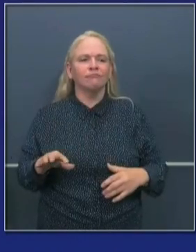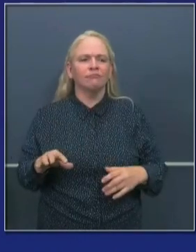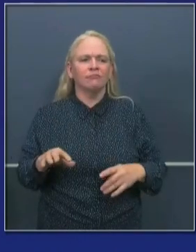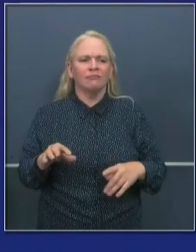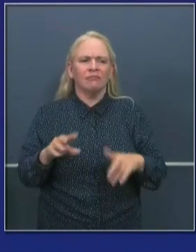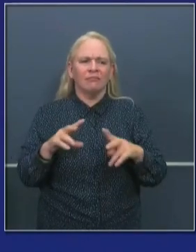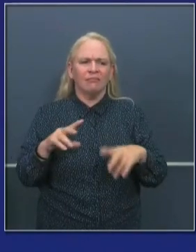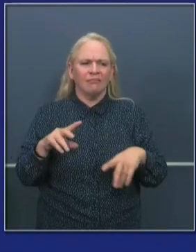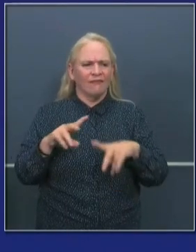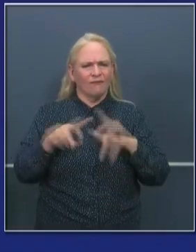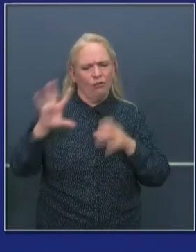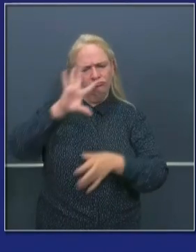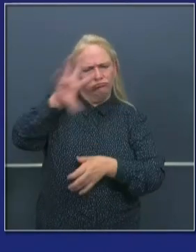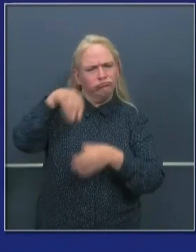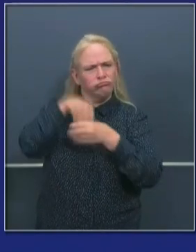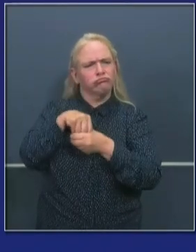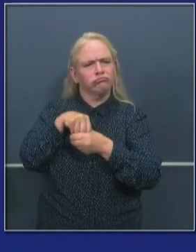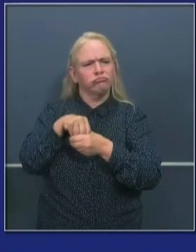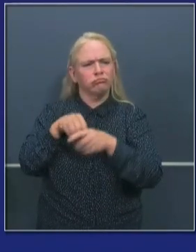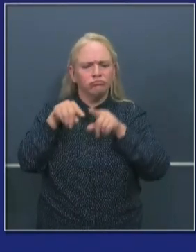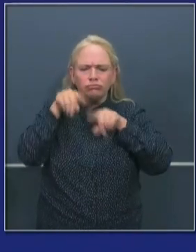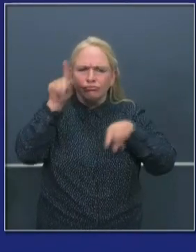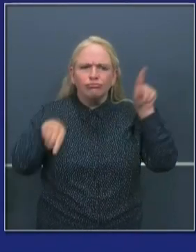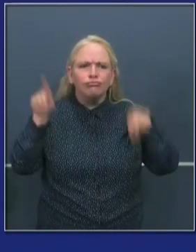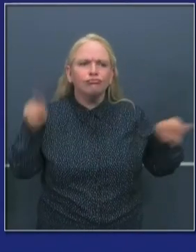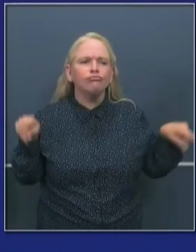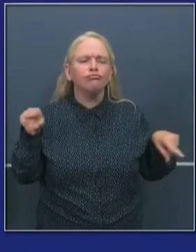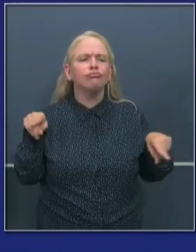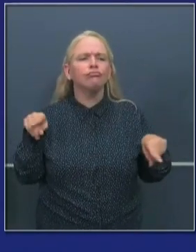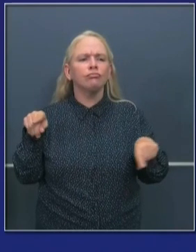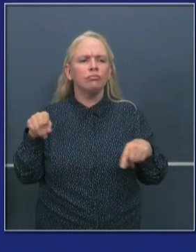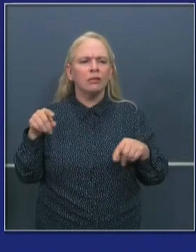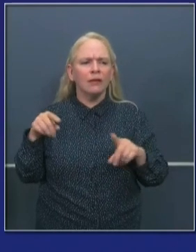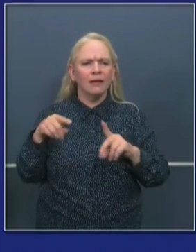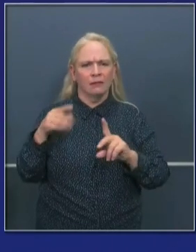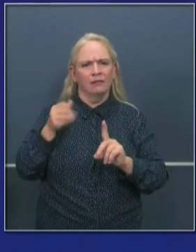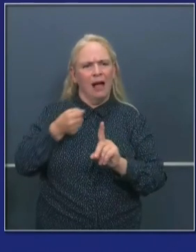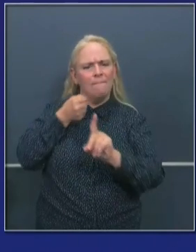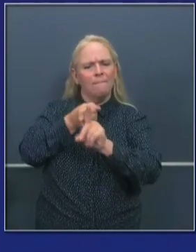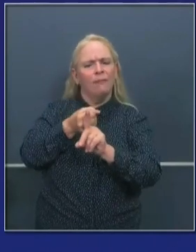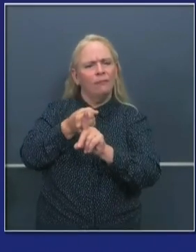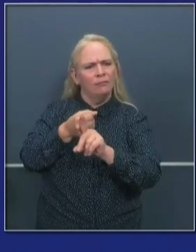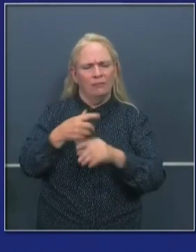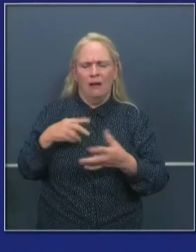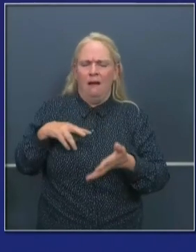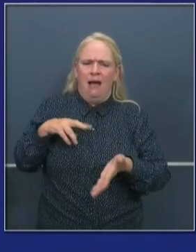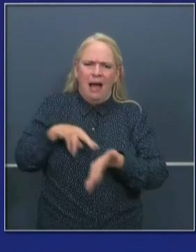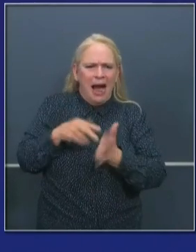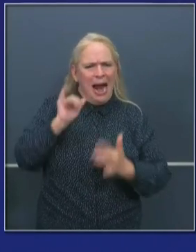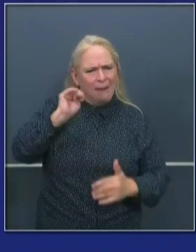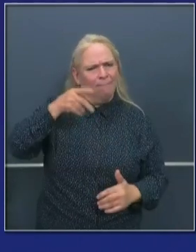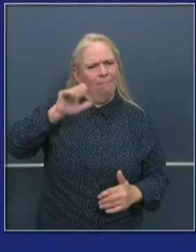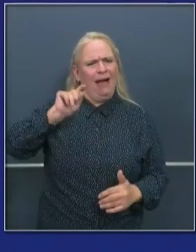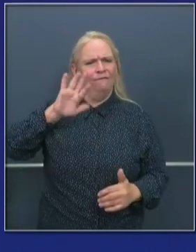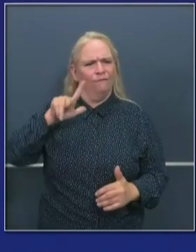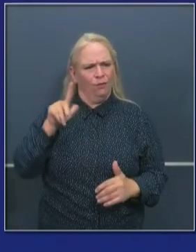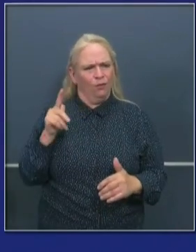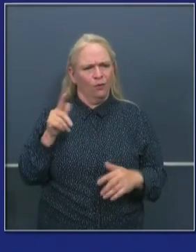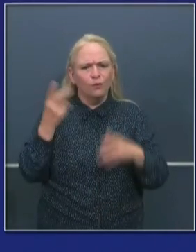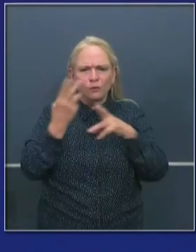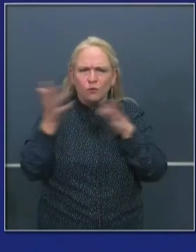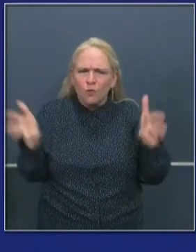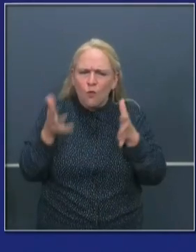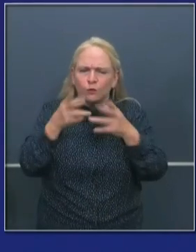comprehensive, much more dynamic, we hope much more impactful, to encourage people to wear masks and mitigate the